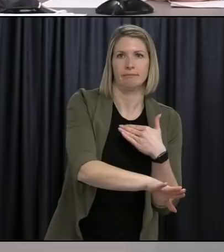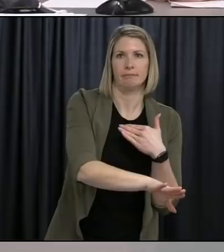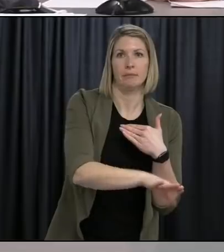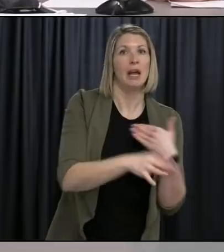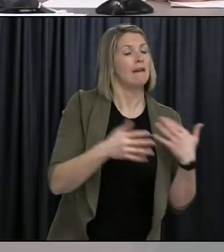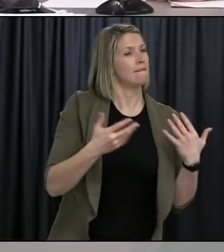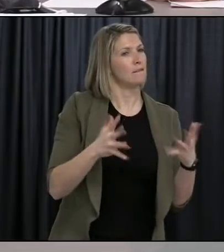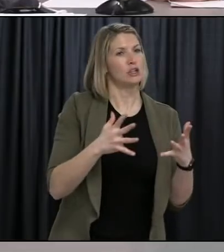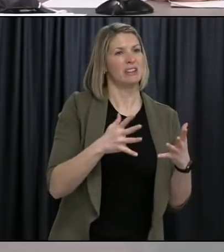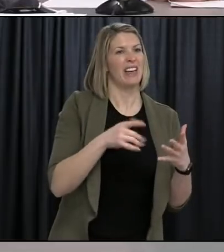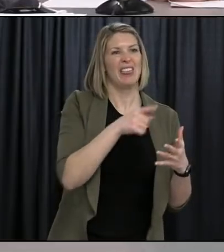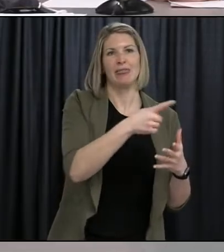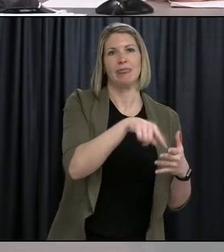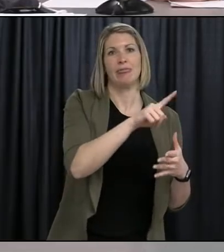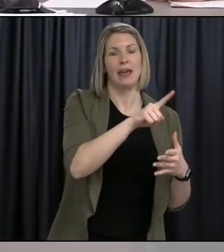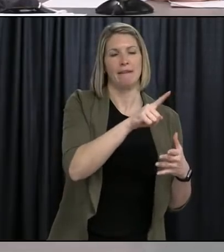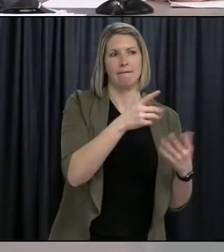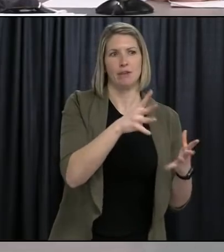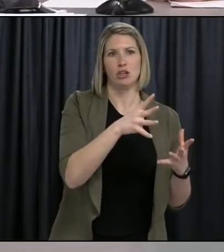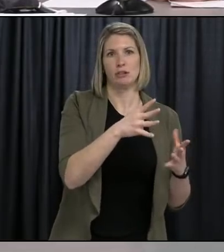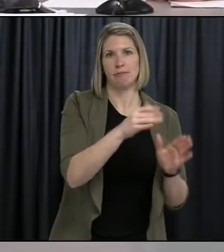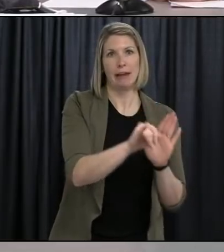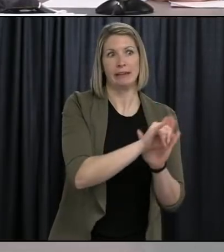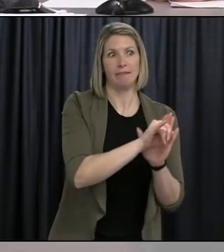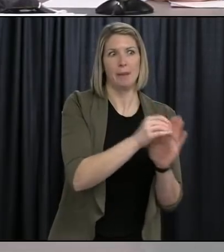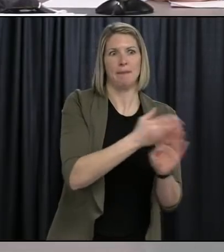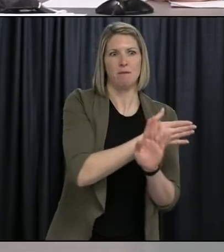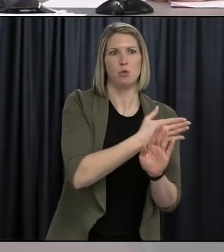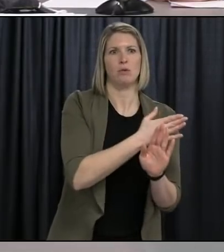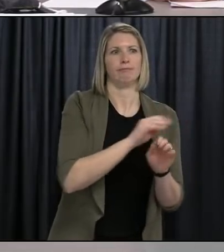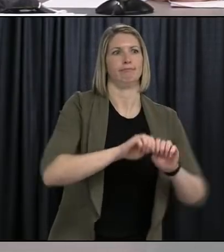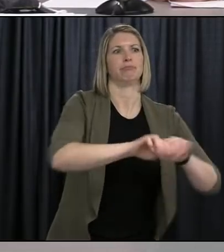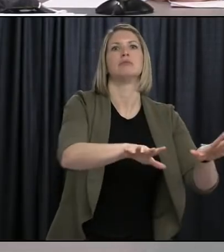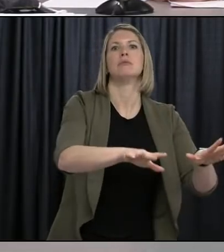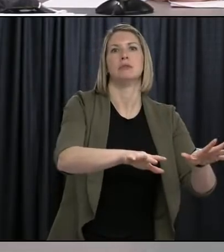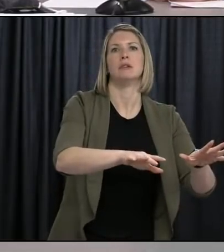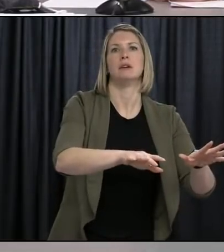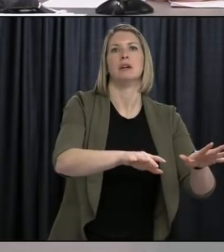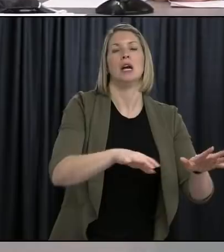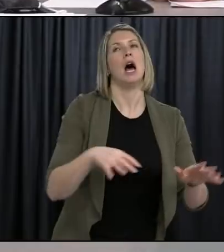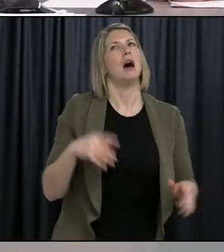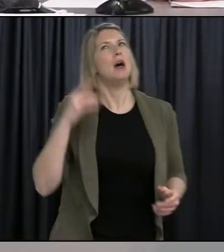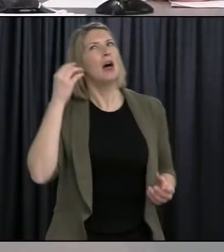whether or not that's something you're considering in our province.